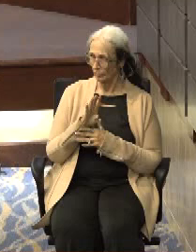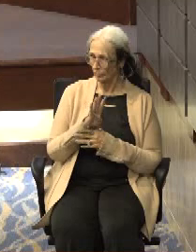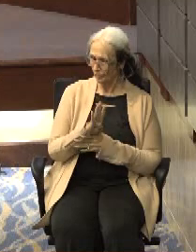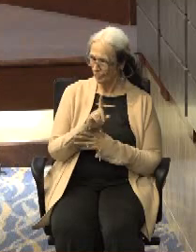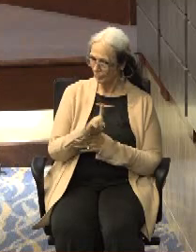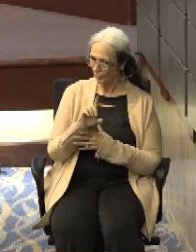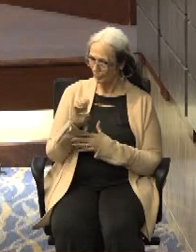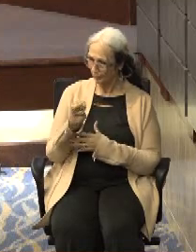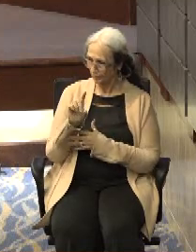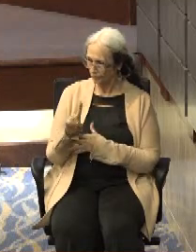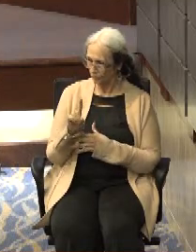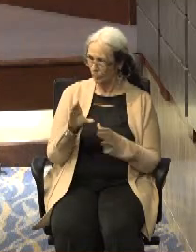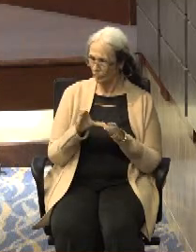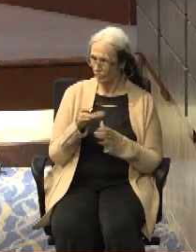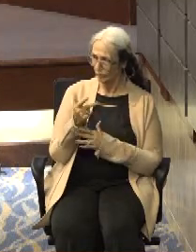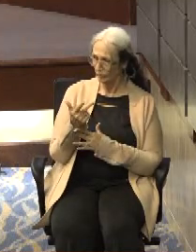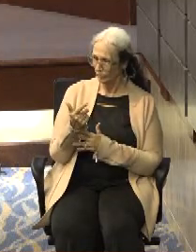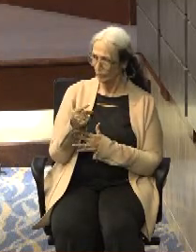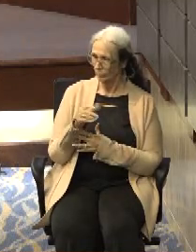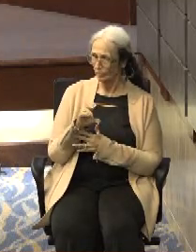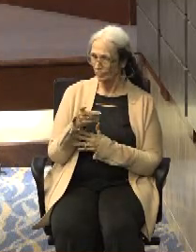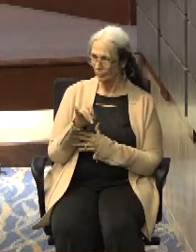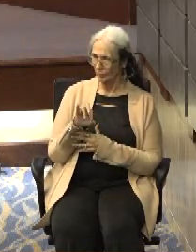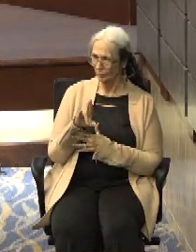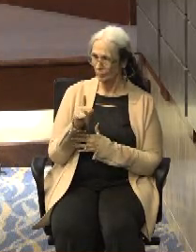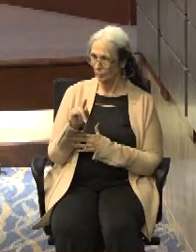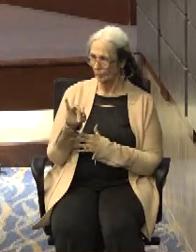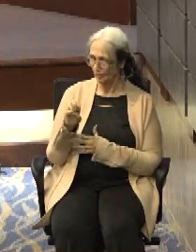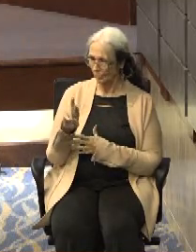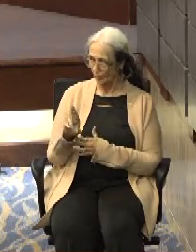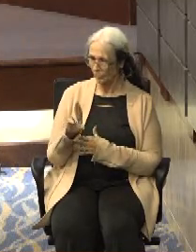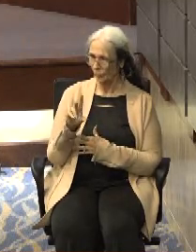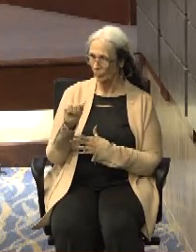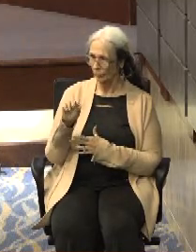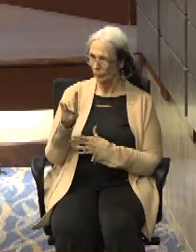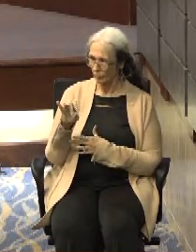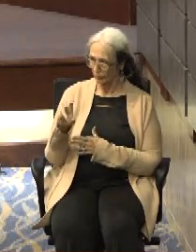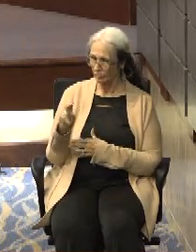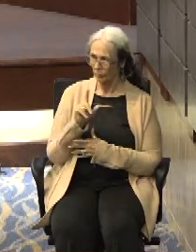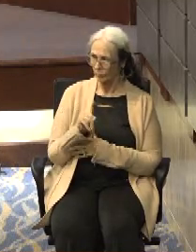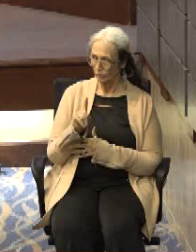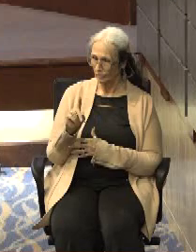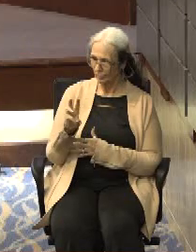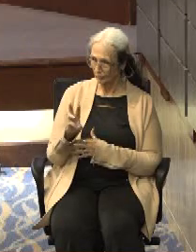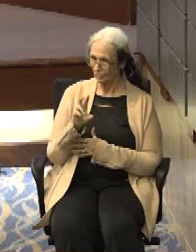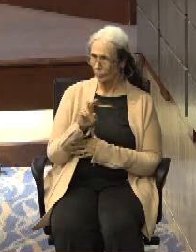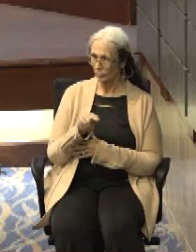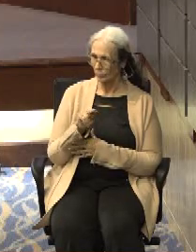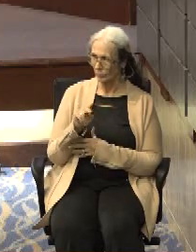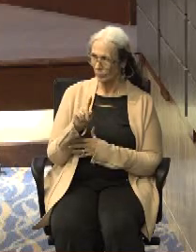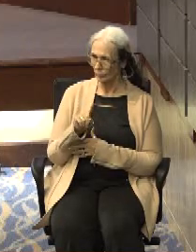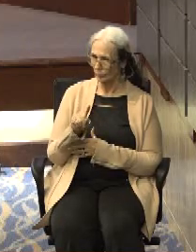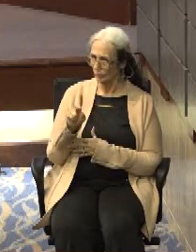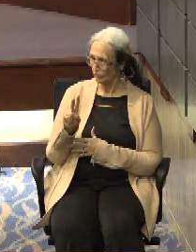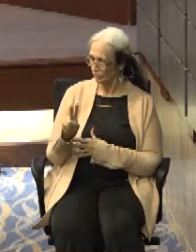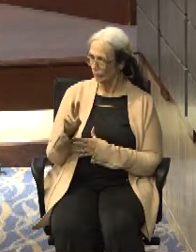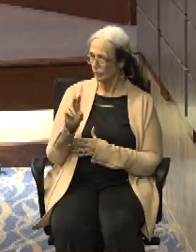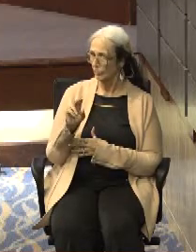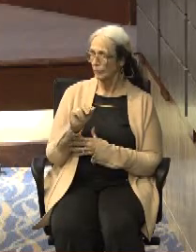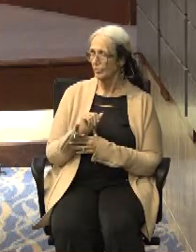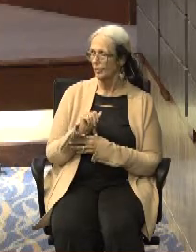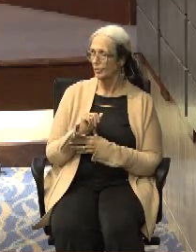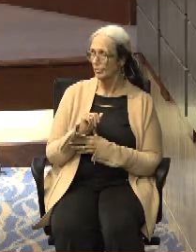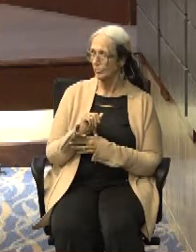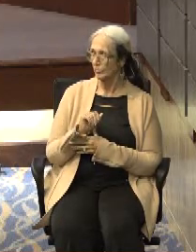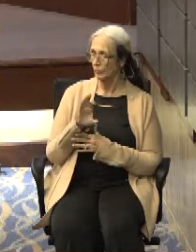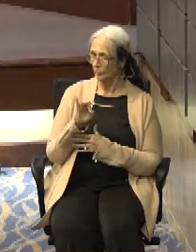Block 13, Chamberlain and Taylor Edition, known as 1116 and 1122 North 4th Street, shall be changed from R2